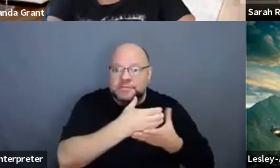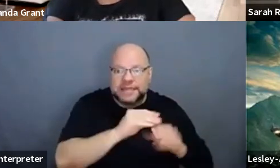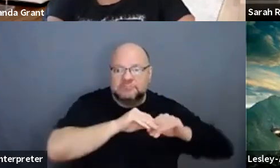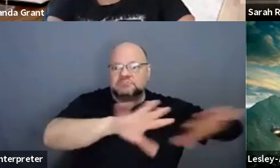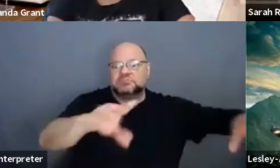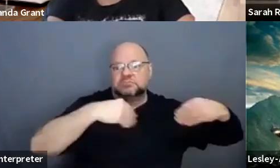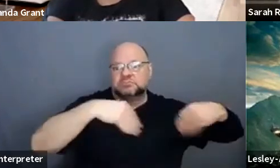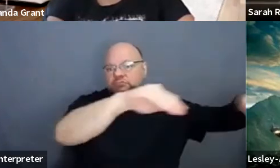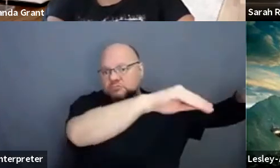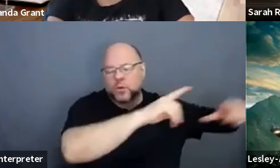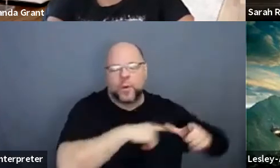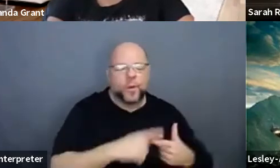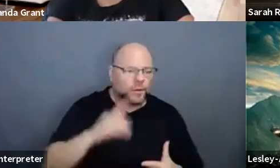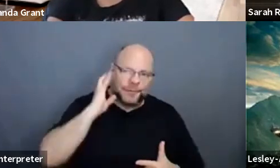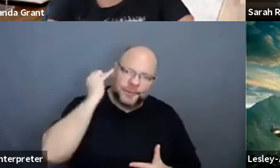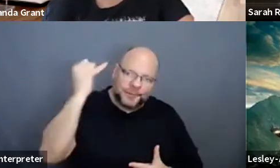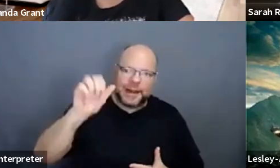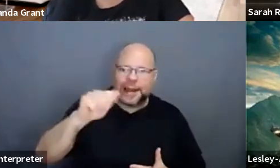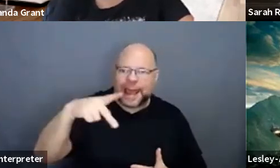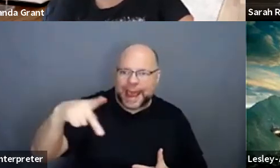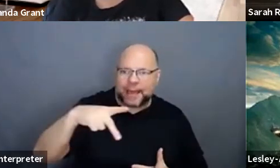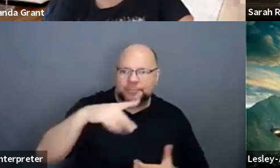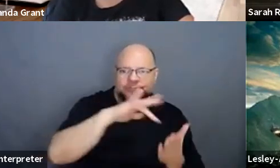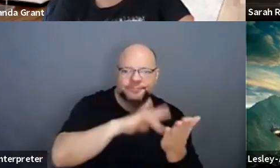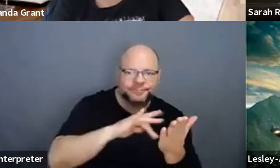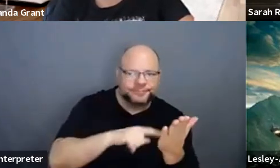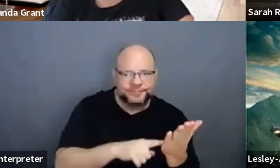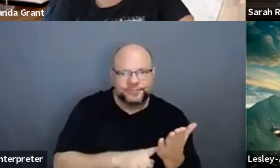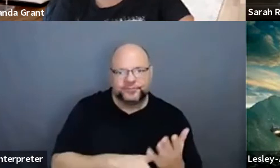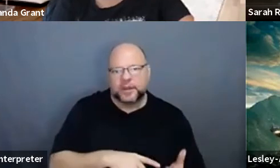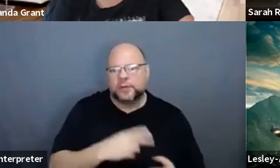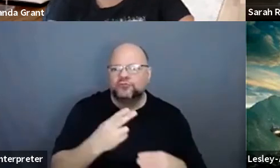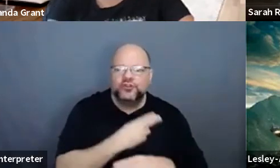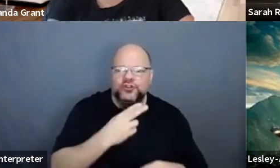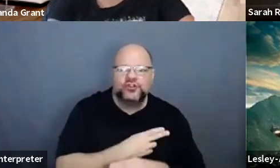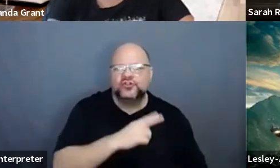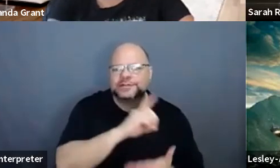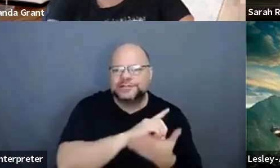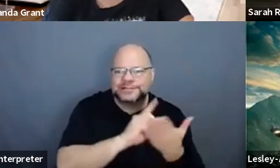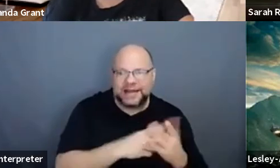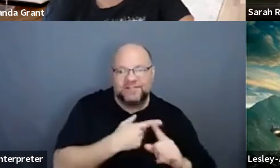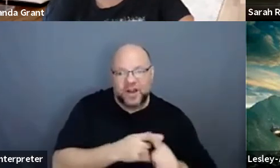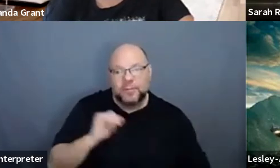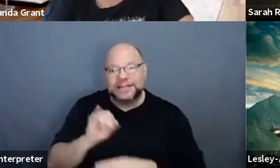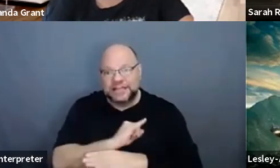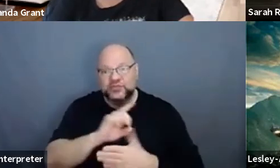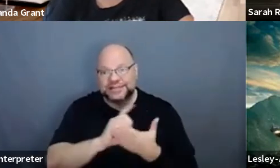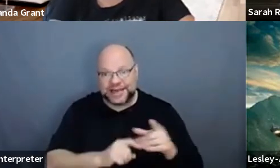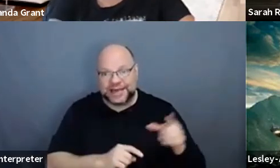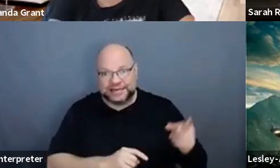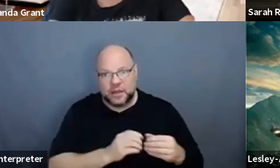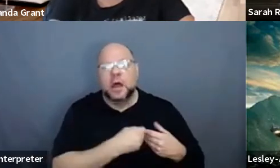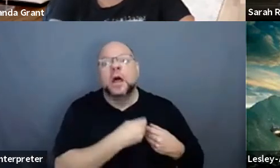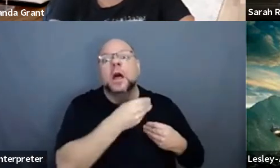world. It could be coming up with an app, right? And so UX design or user experience design really came out of industrial design because it was